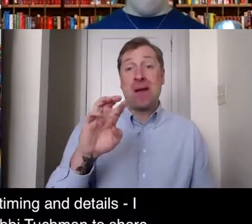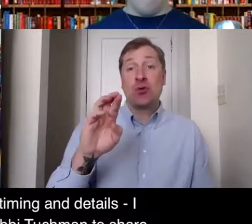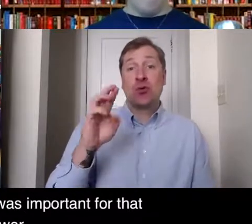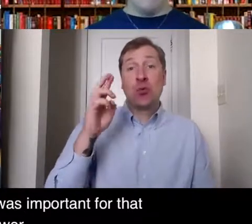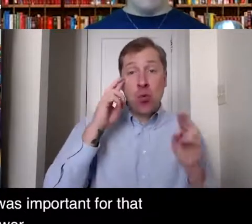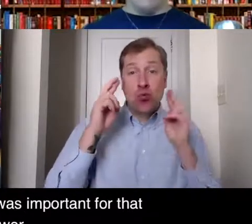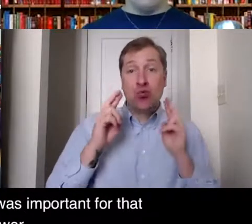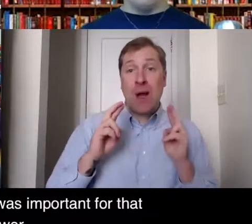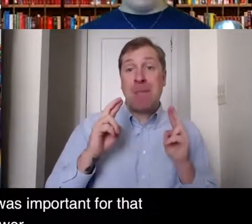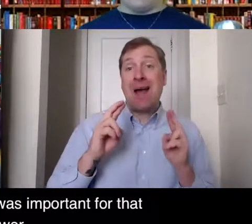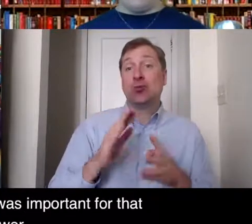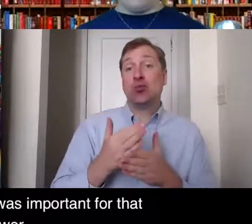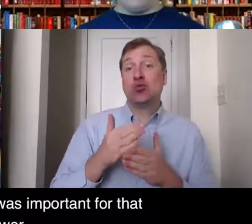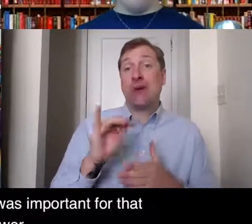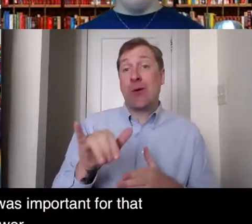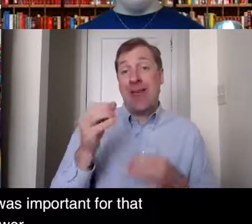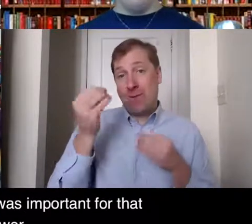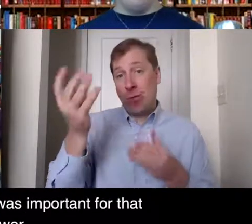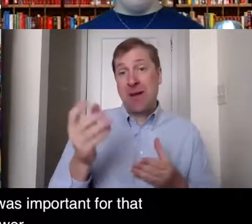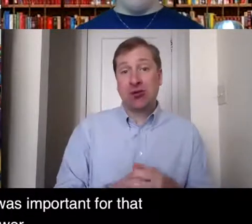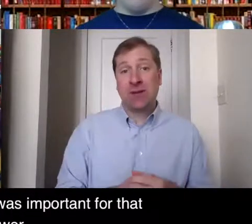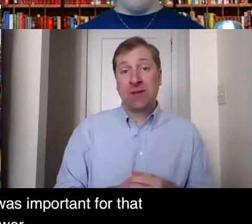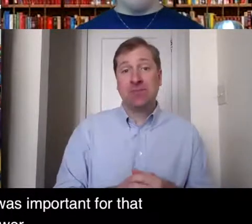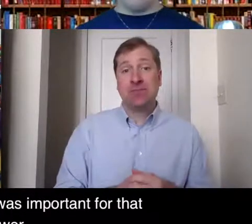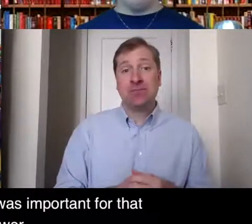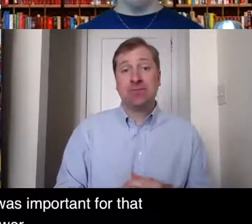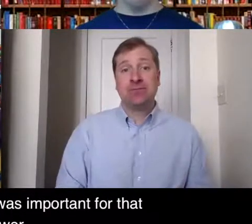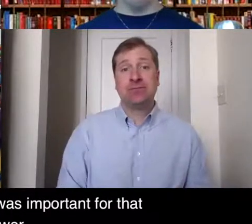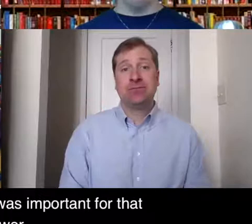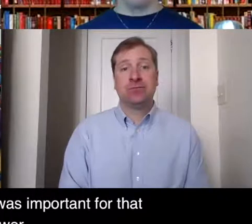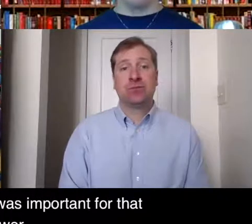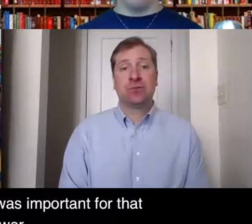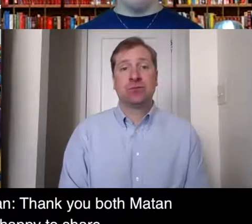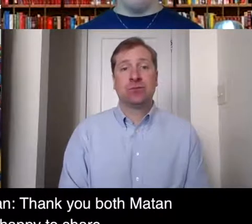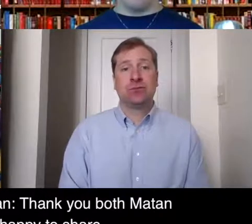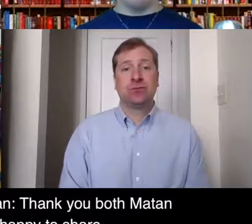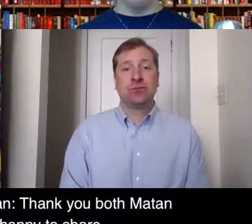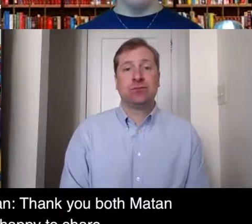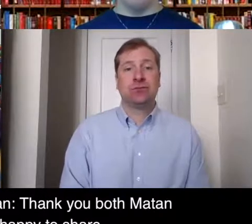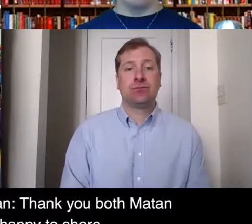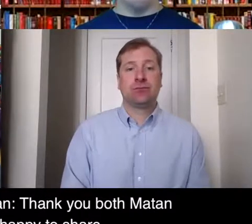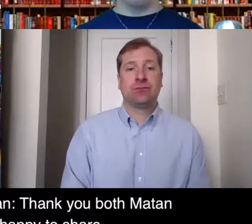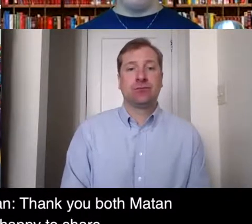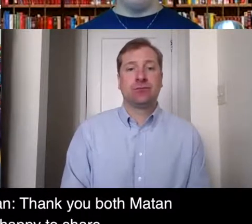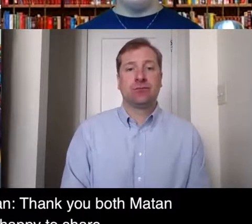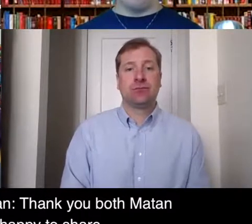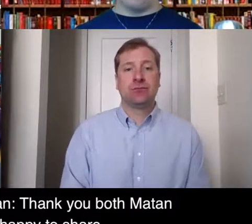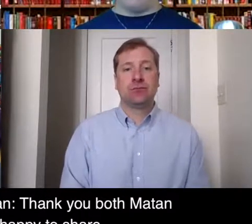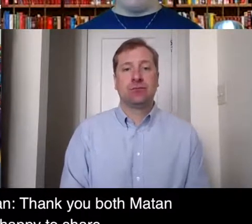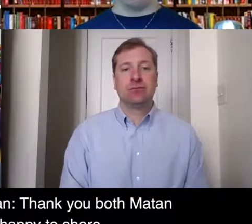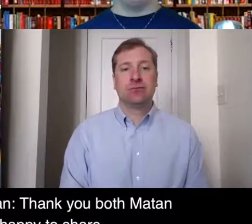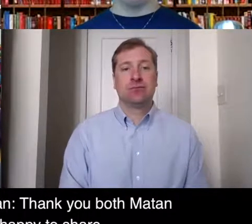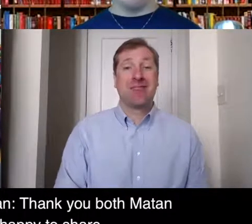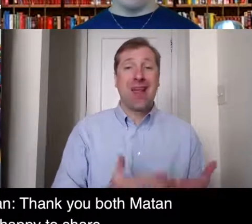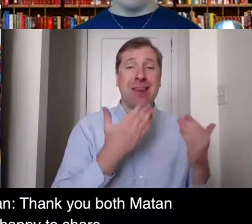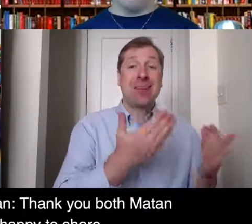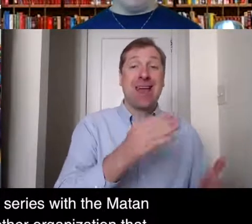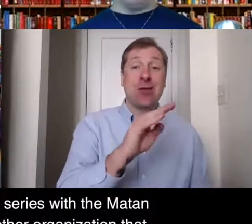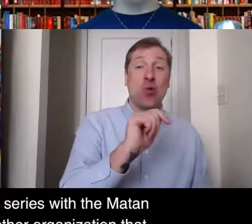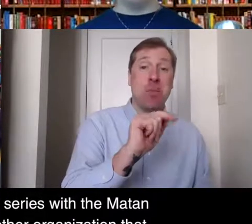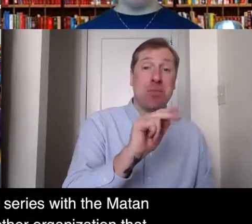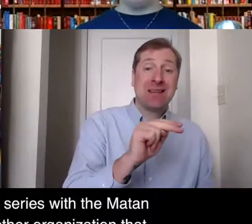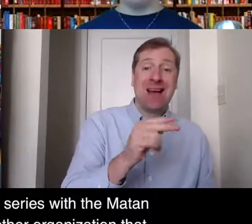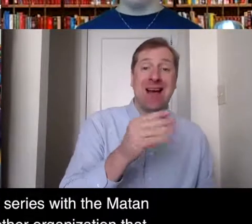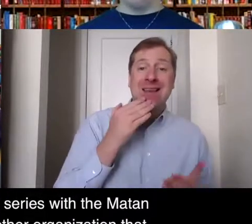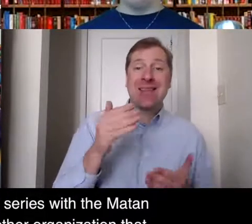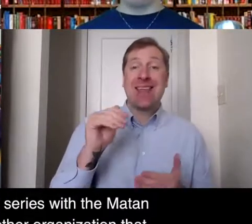share that, but I thought it was an important part of that answer. Thank you both, Matan and Aaron. I'm happy to share. I